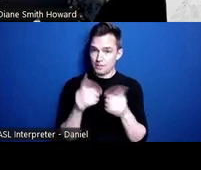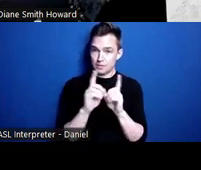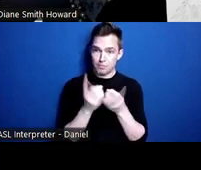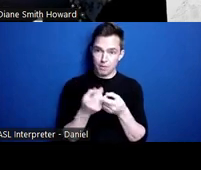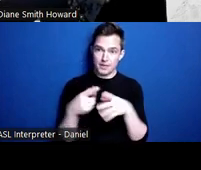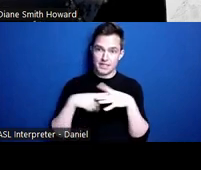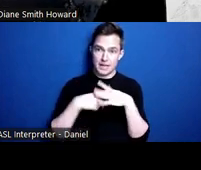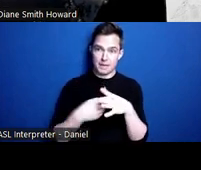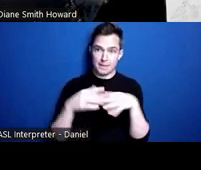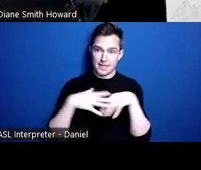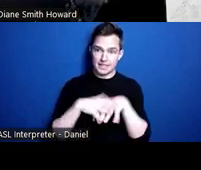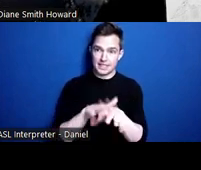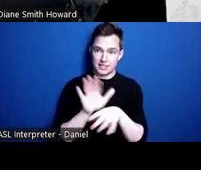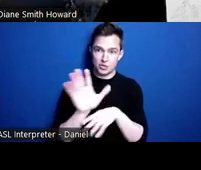implementing